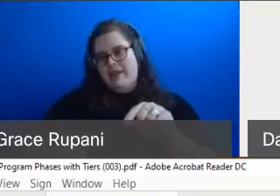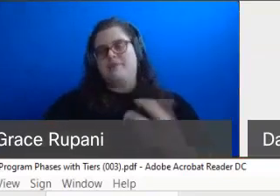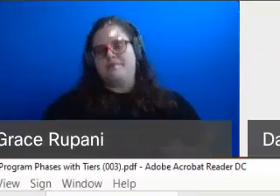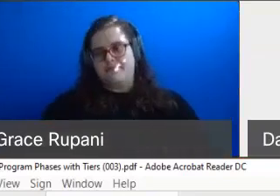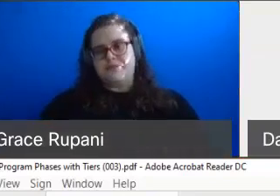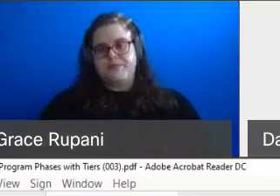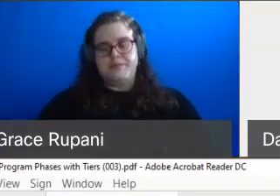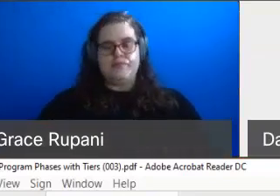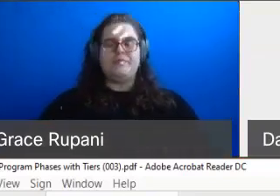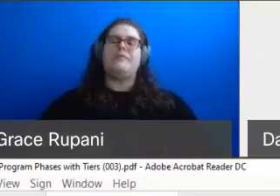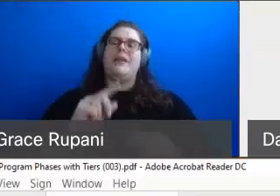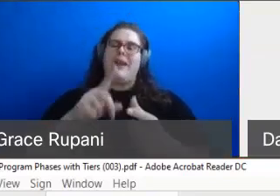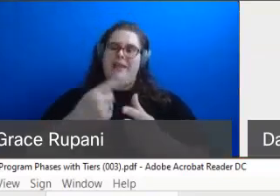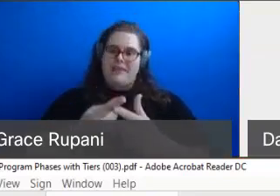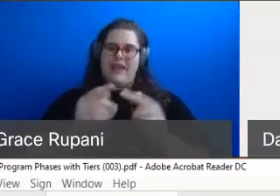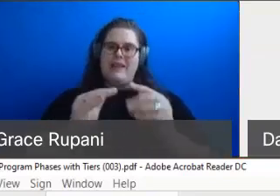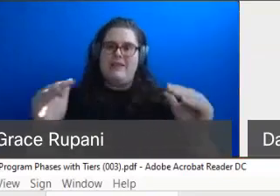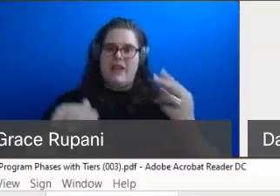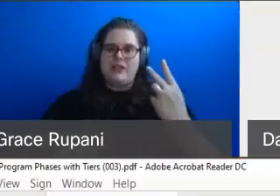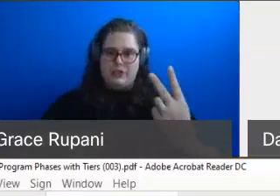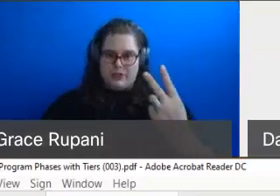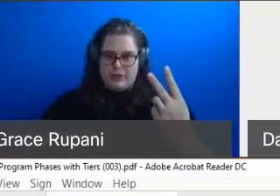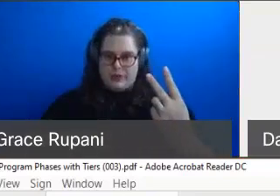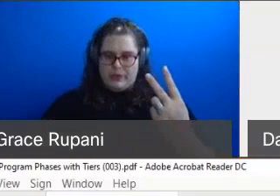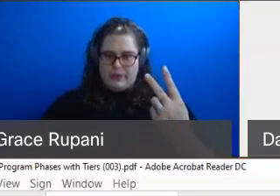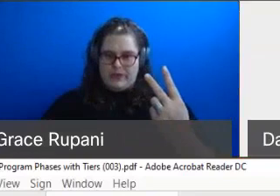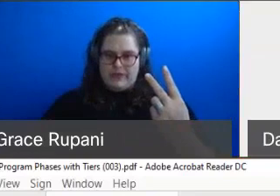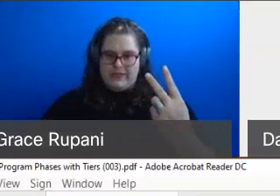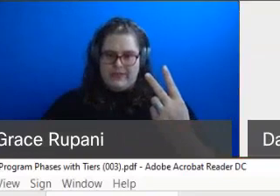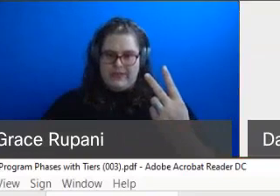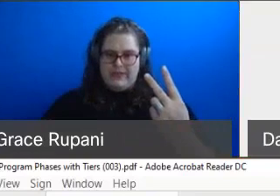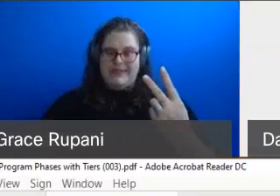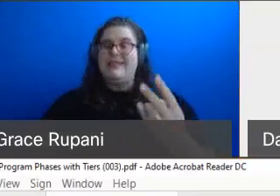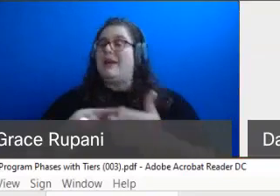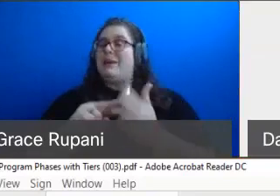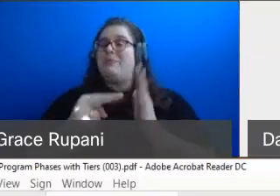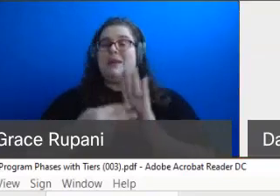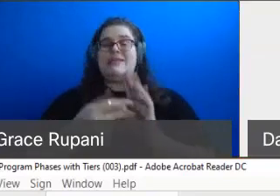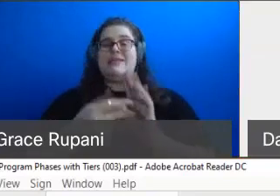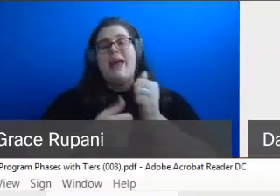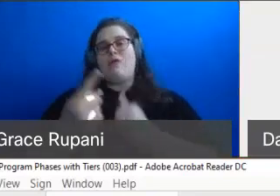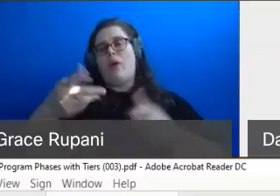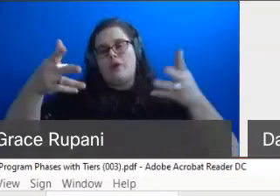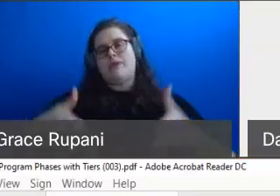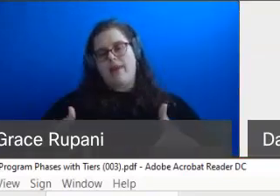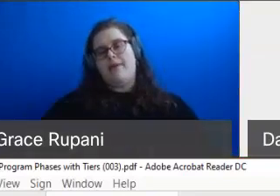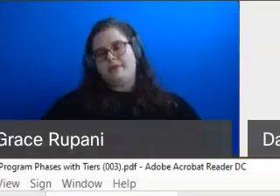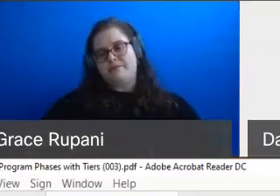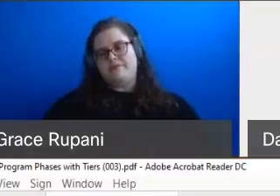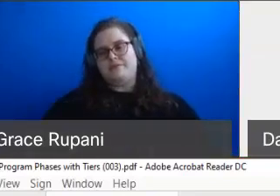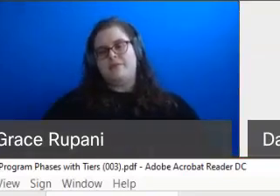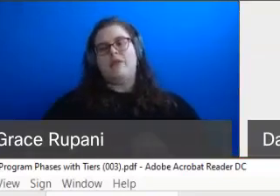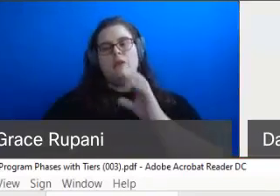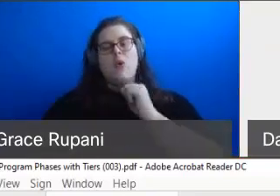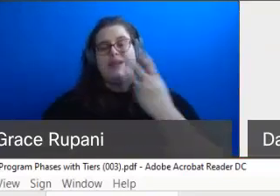2, which is essentially everybody else, all district residents 16 and older who have